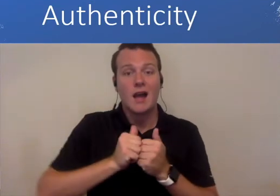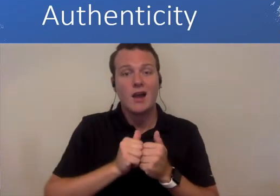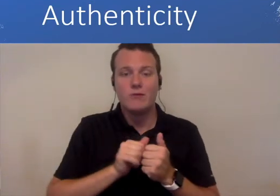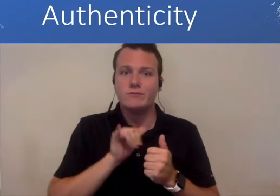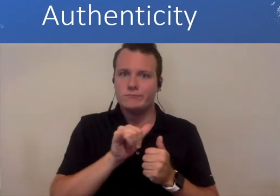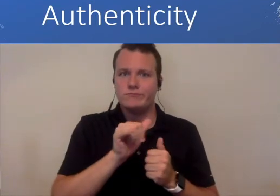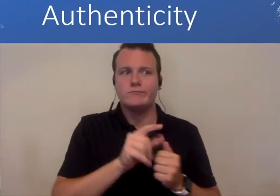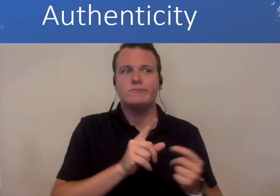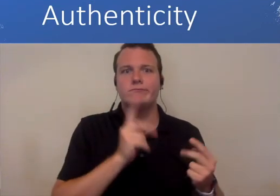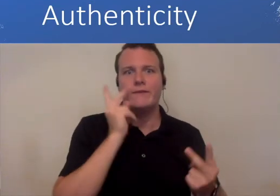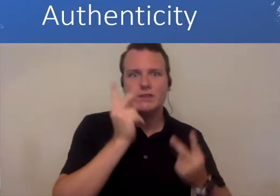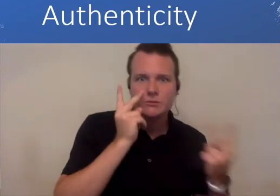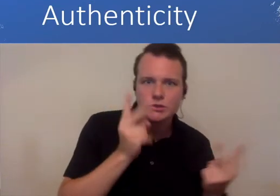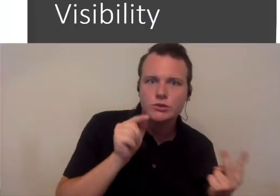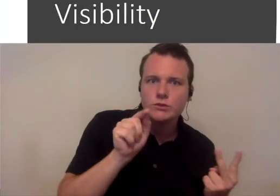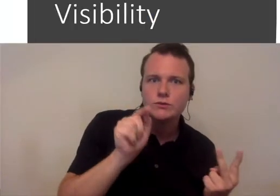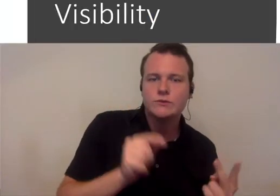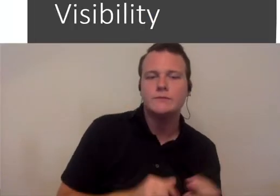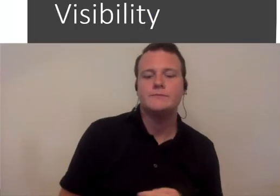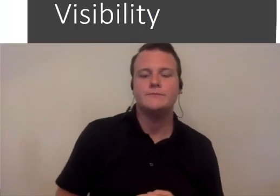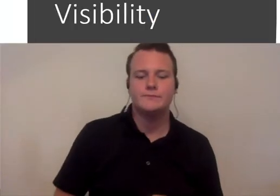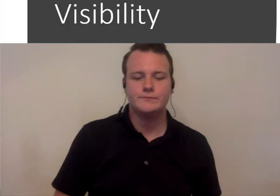that. Let's go to the next slide.